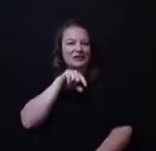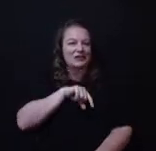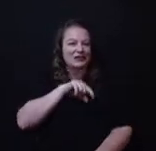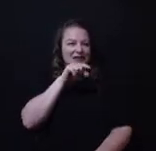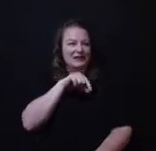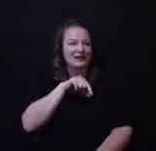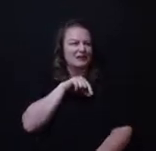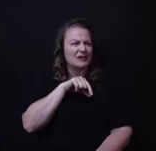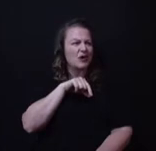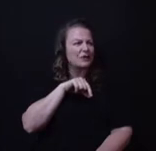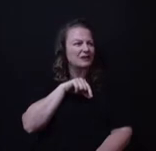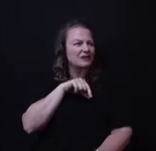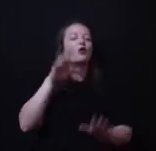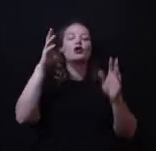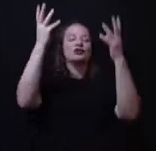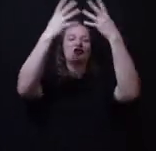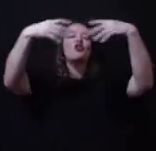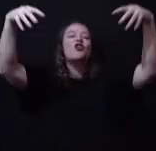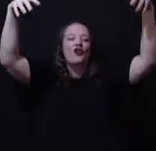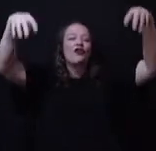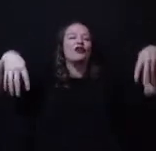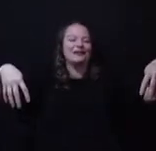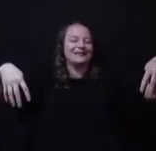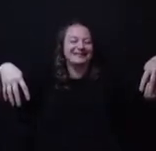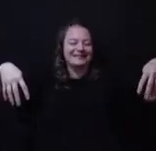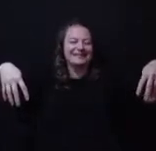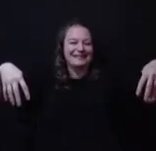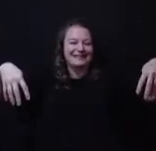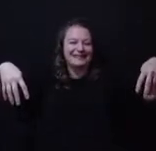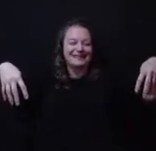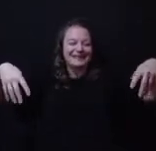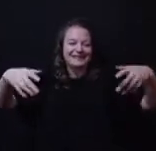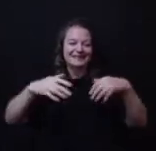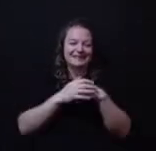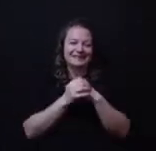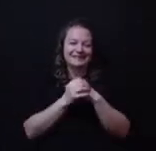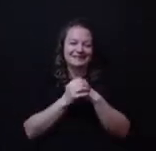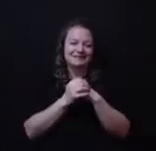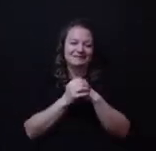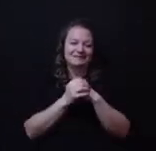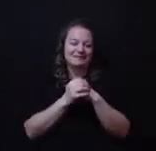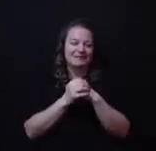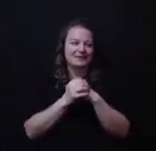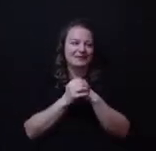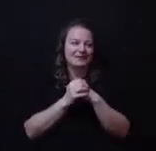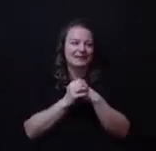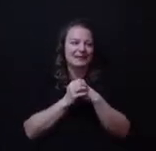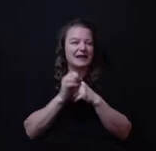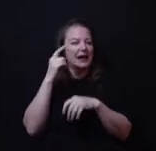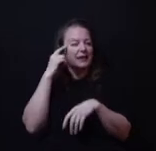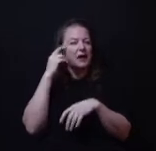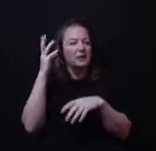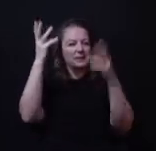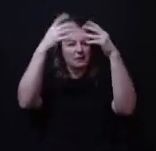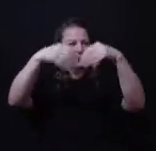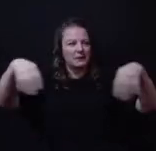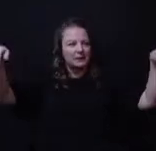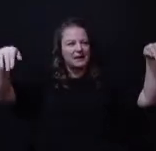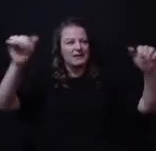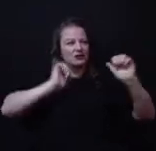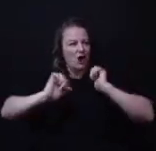we came upstairs, the giant curtain was down. And I thought, oh, dinner and a show. This ought to be great.